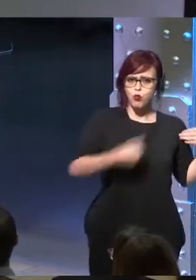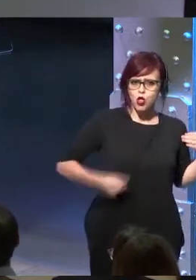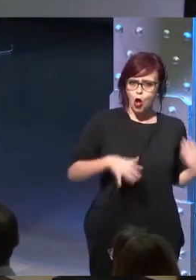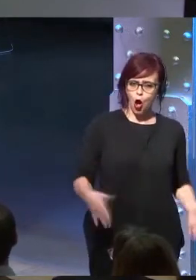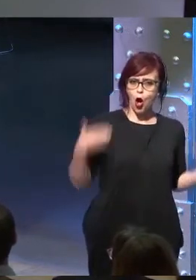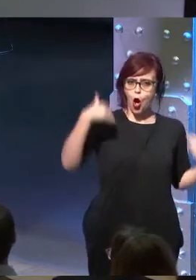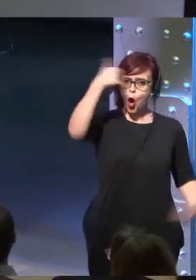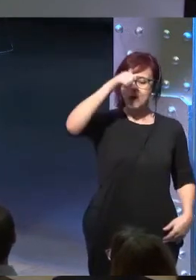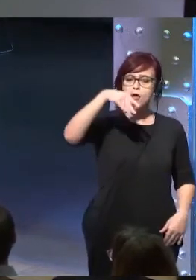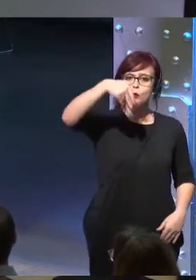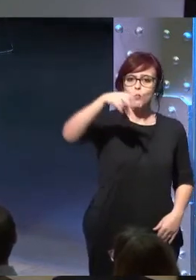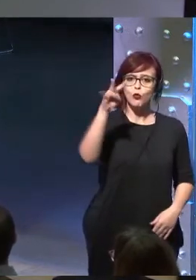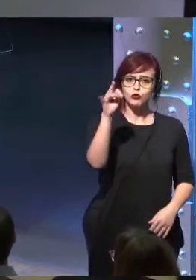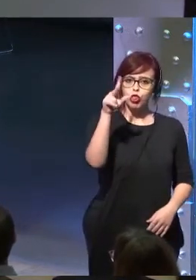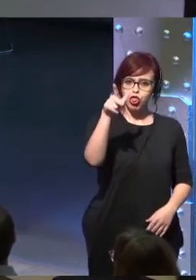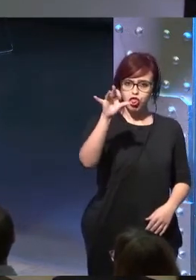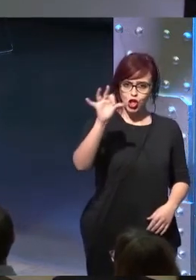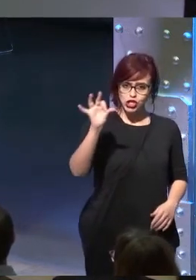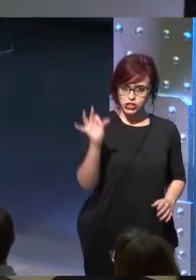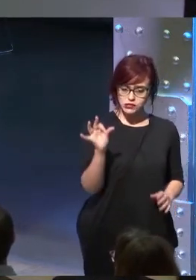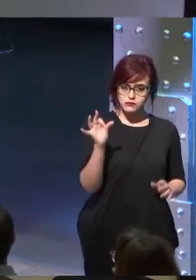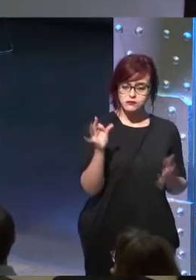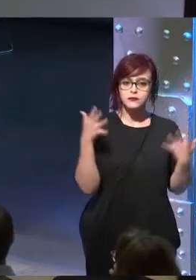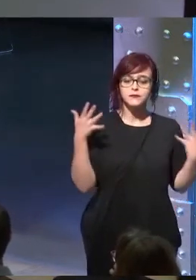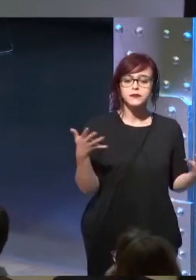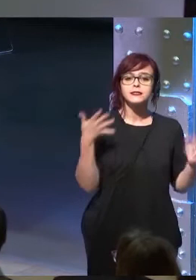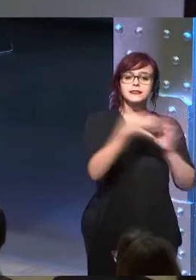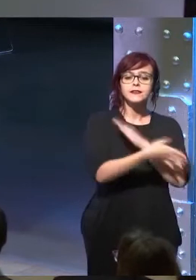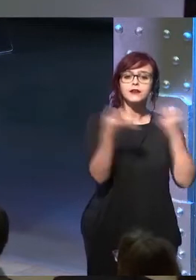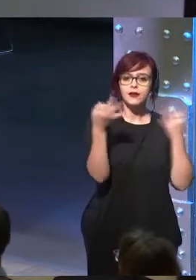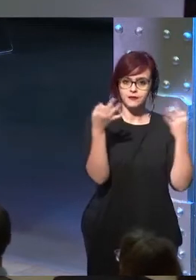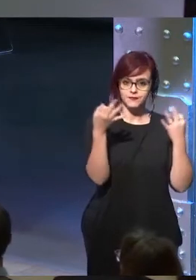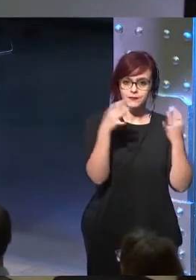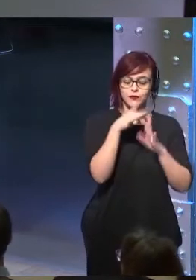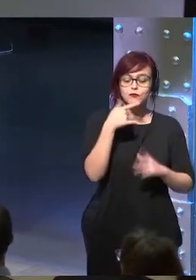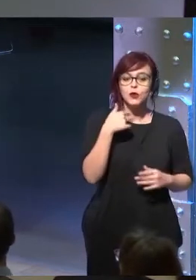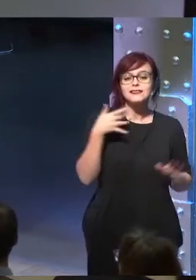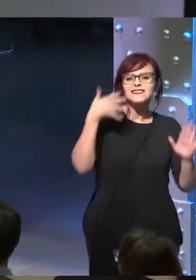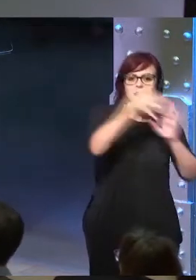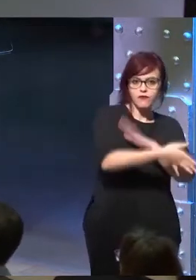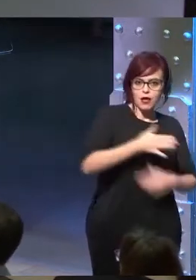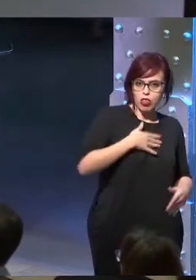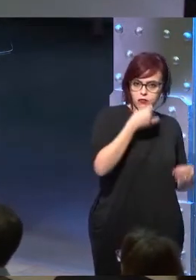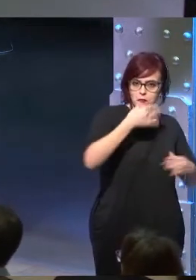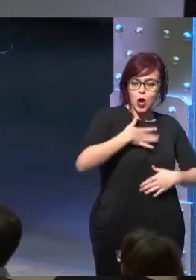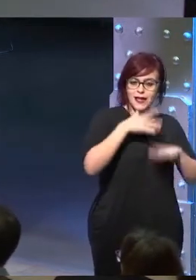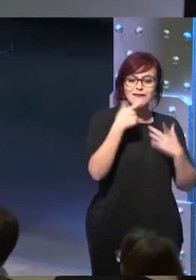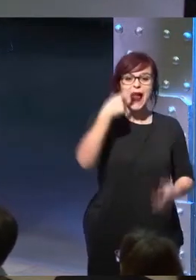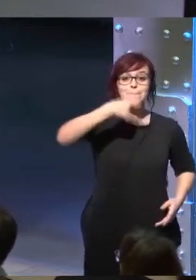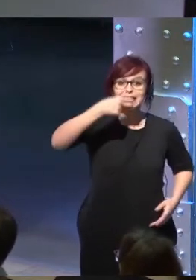which is not in the sense that it's come down to us as myth. In Homeric